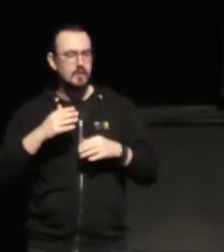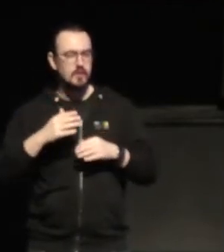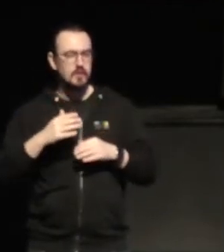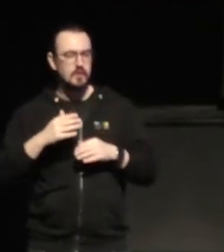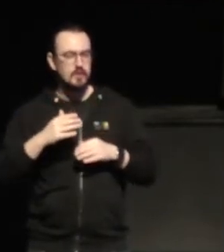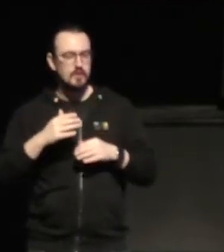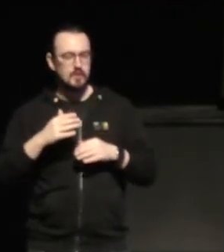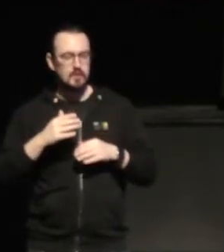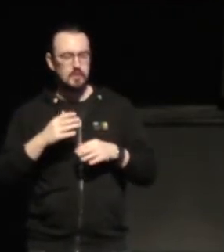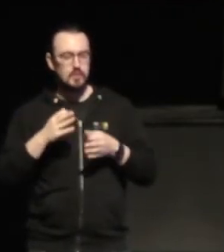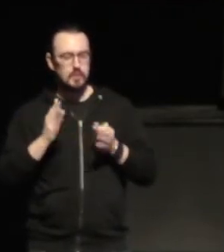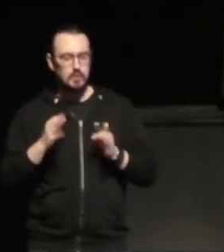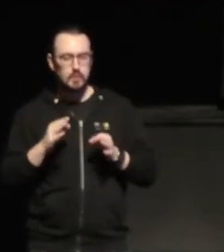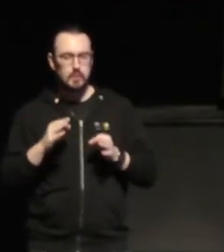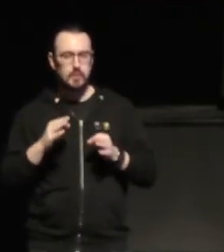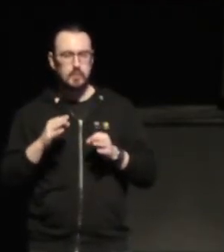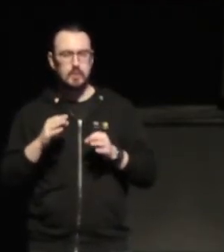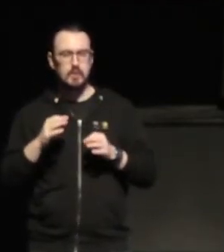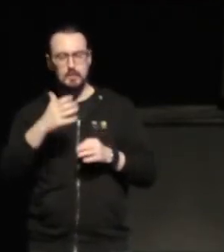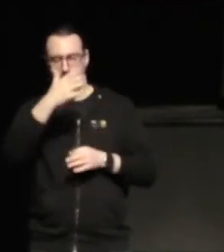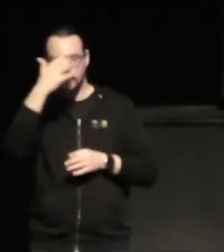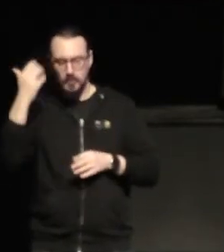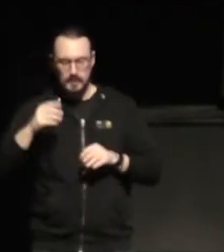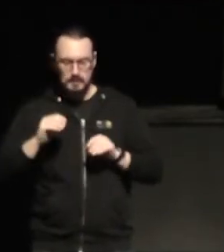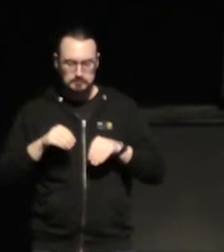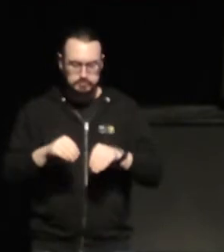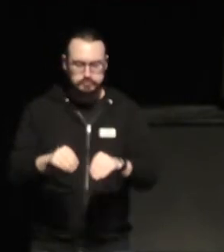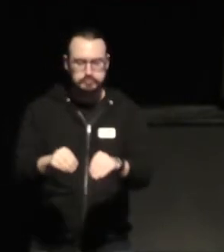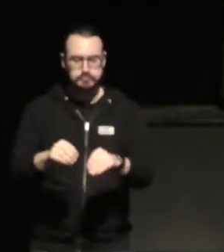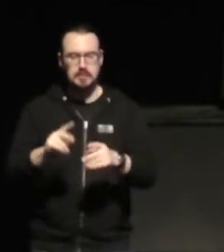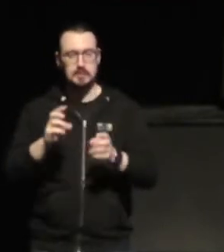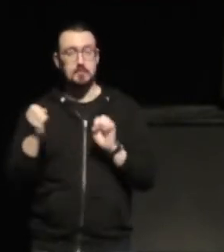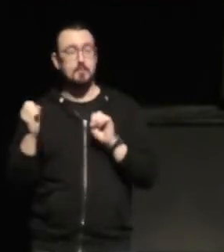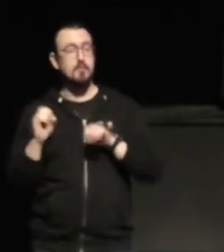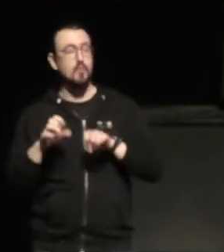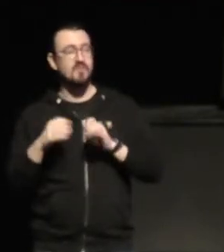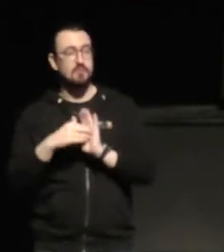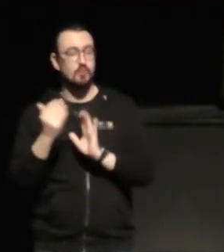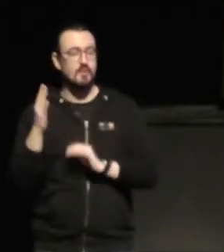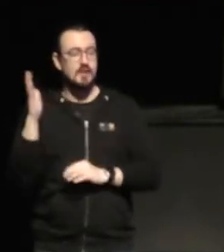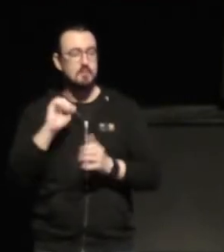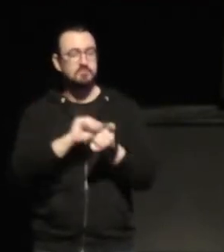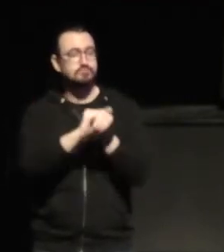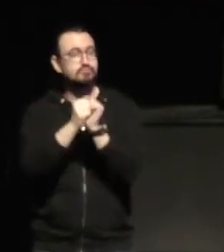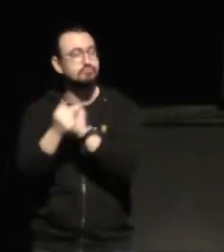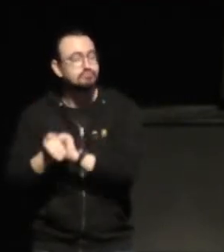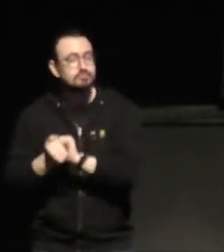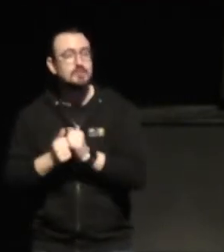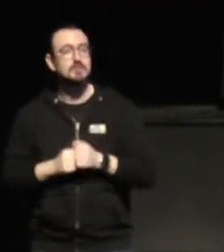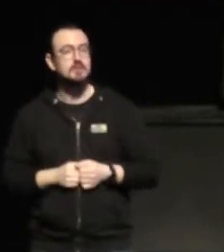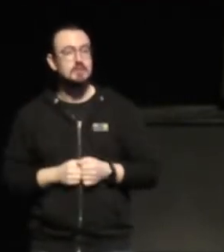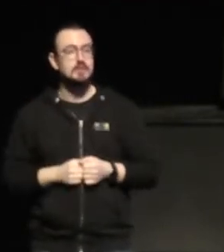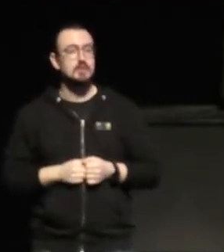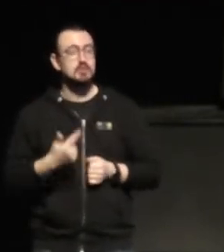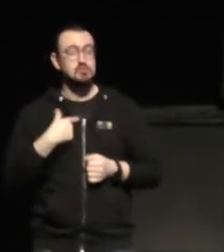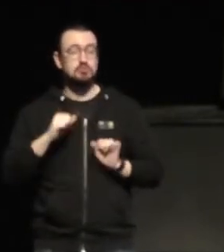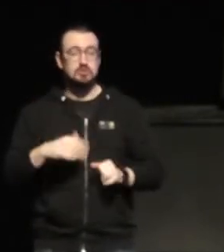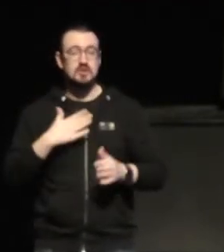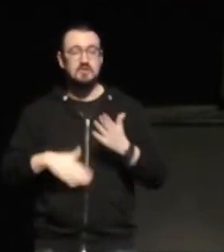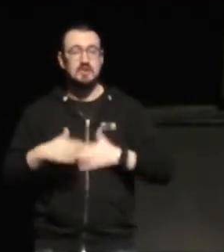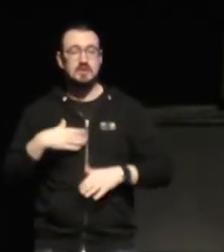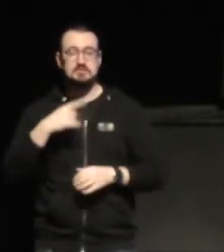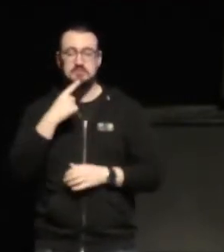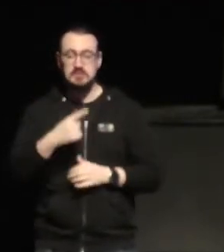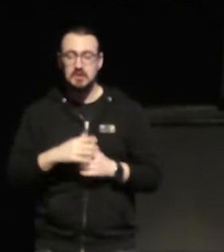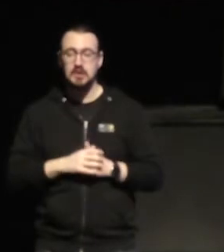how farmers' experience is now affected by the climate change. And I would like to say